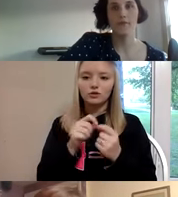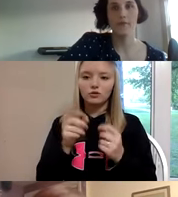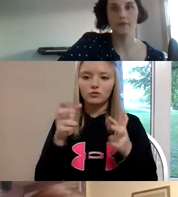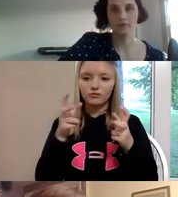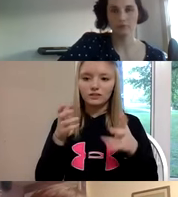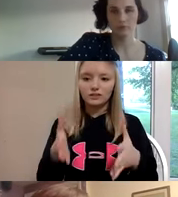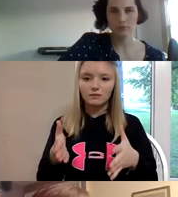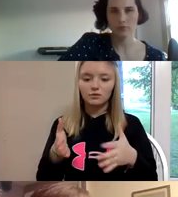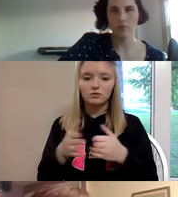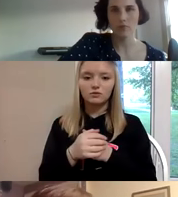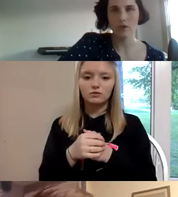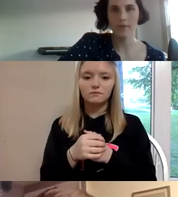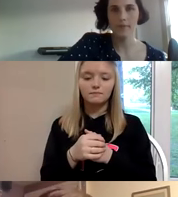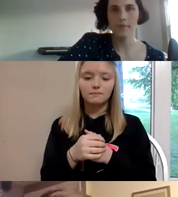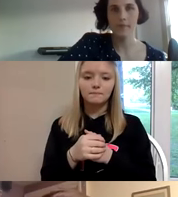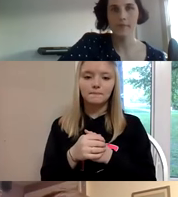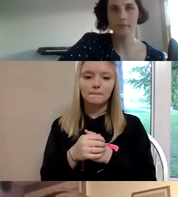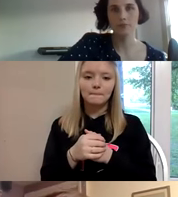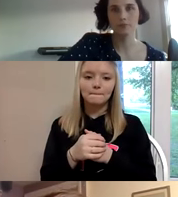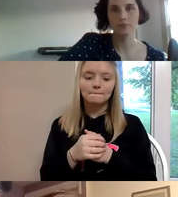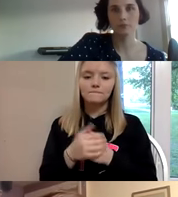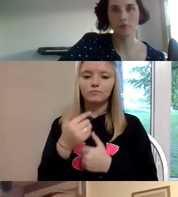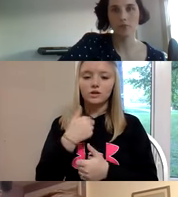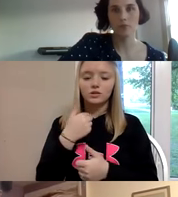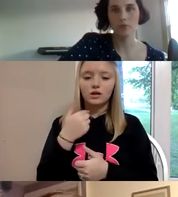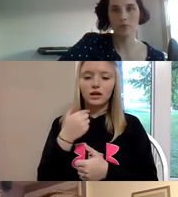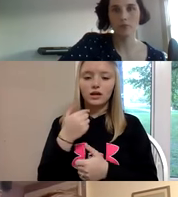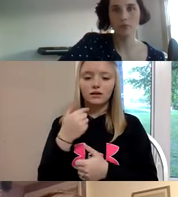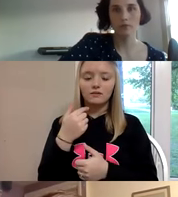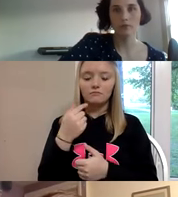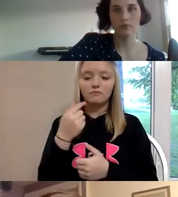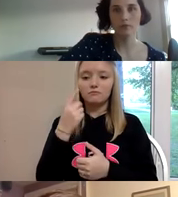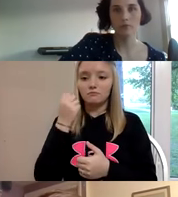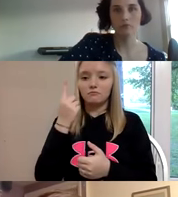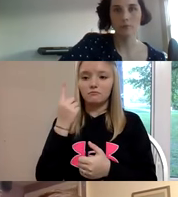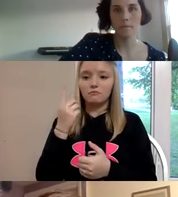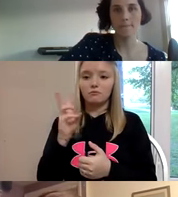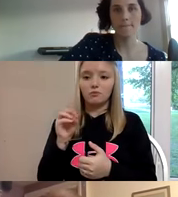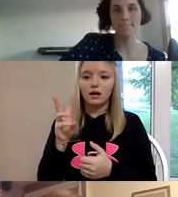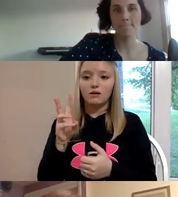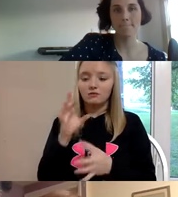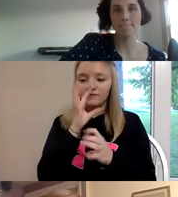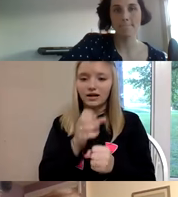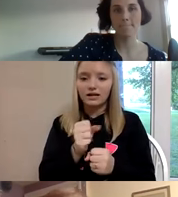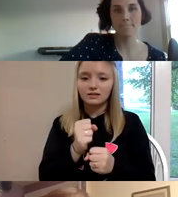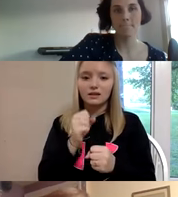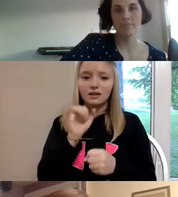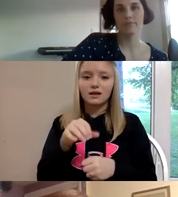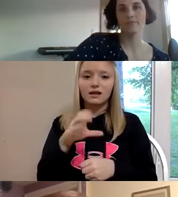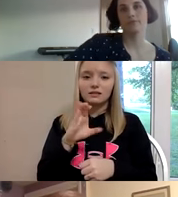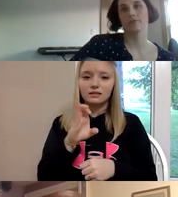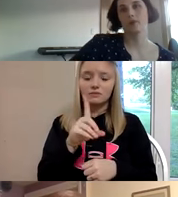receptors, which I just find absolutely fascinating that the CB1 is gonna affect